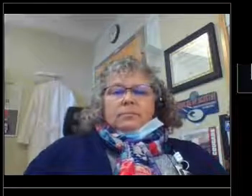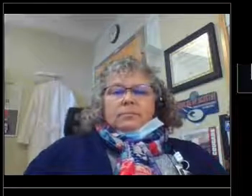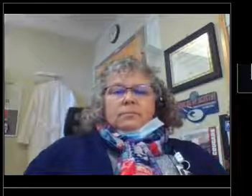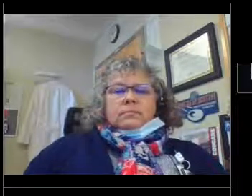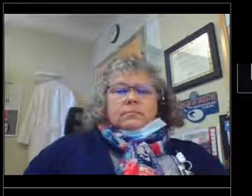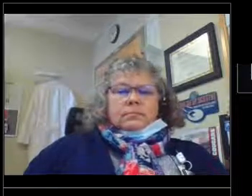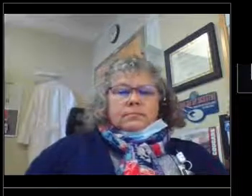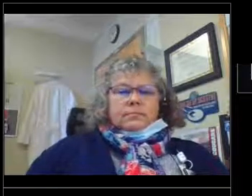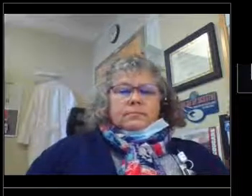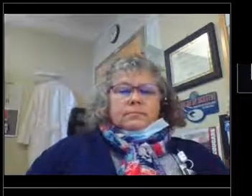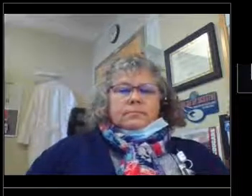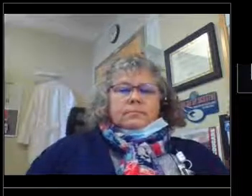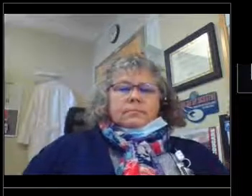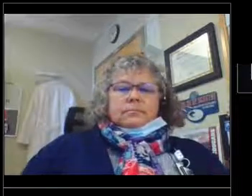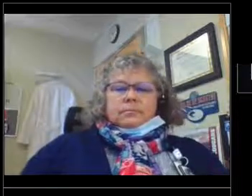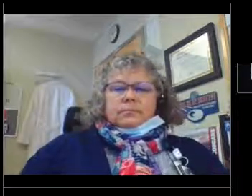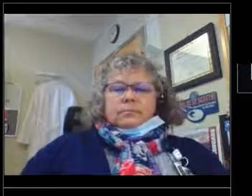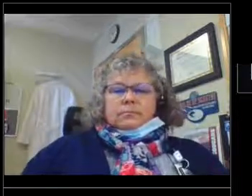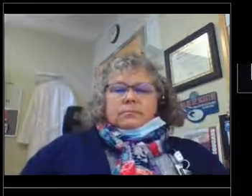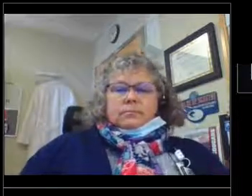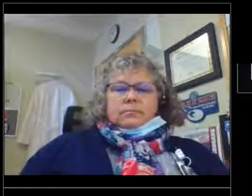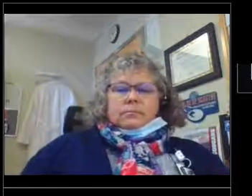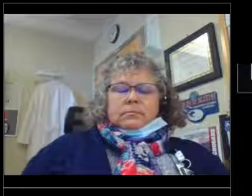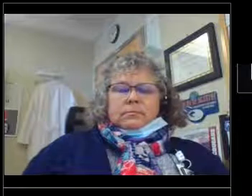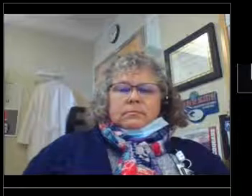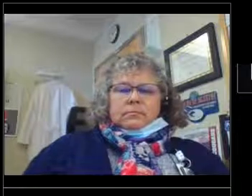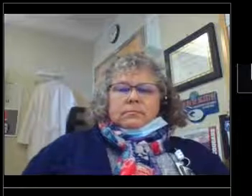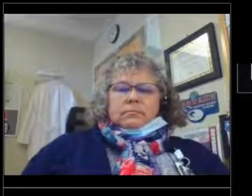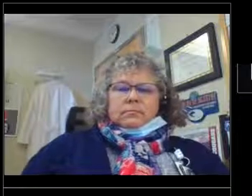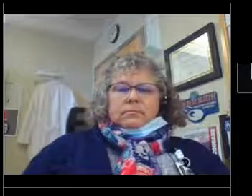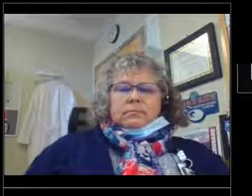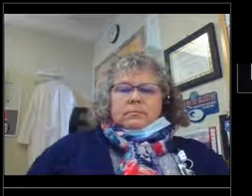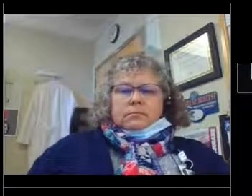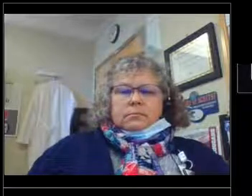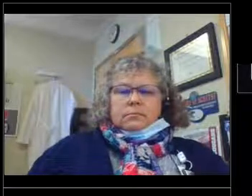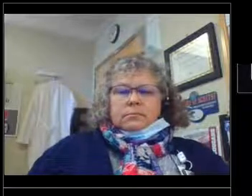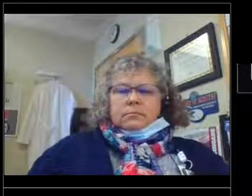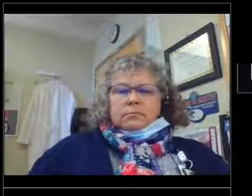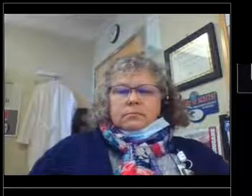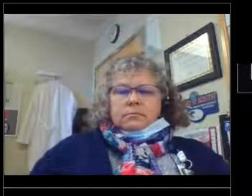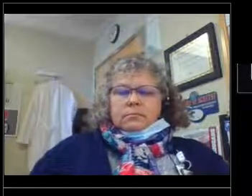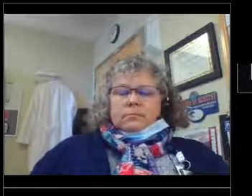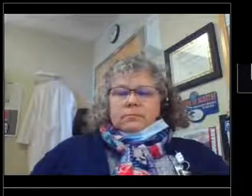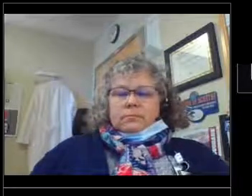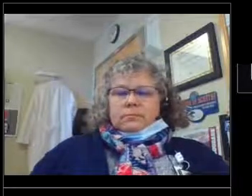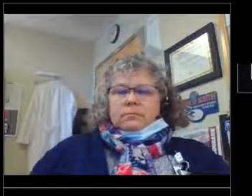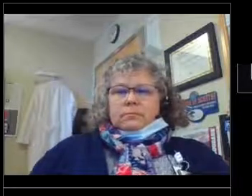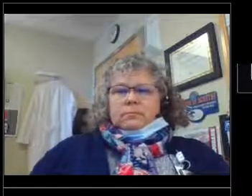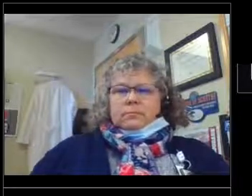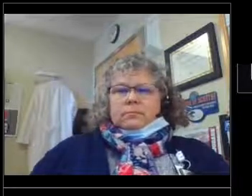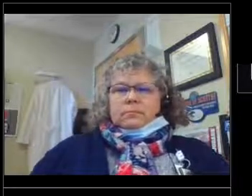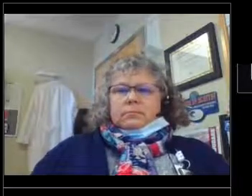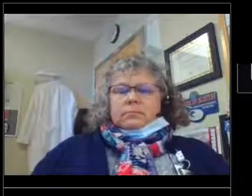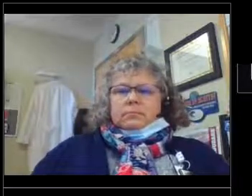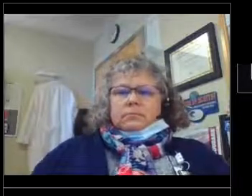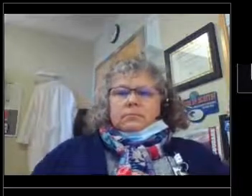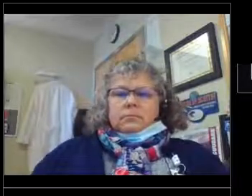and skill. And there are a few narrow exceptions that you might find in a rule of law or interpretive statement, something like